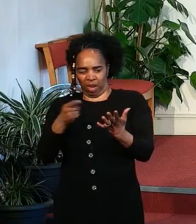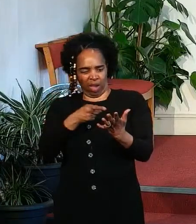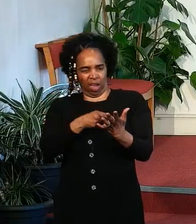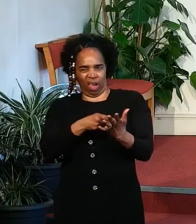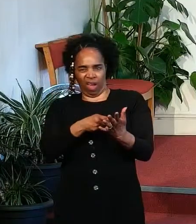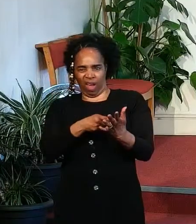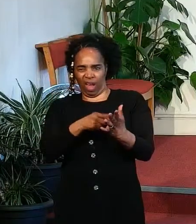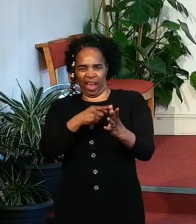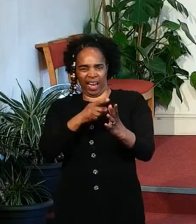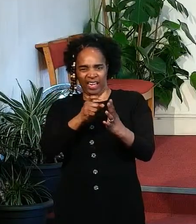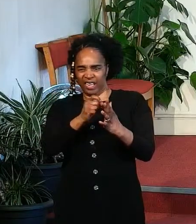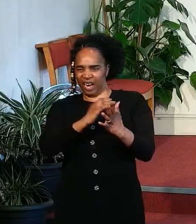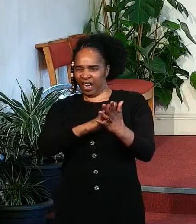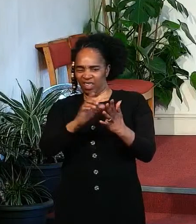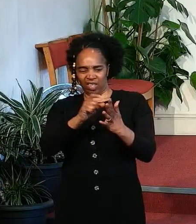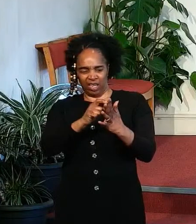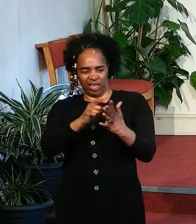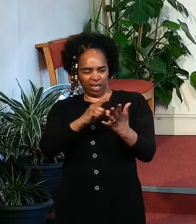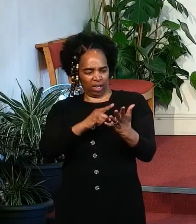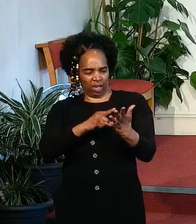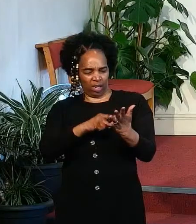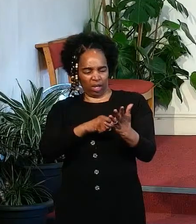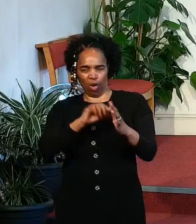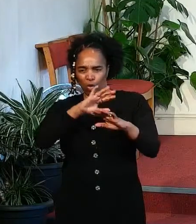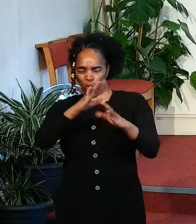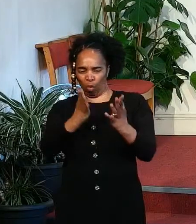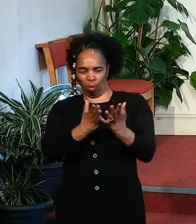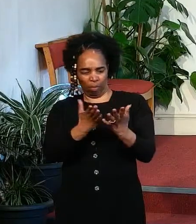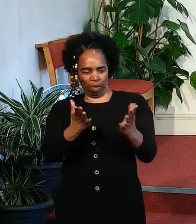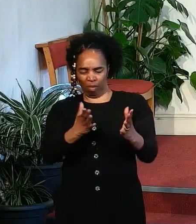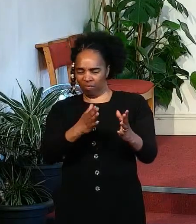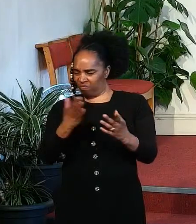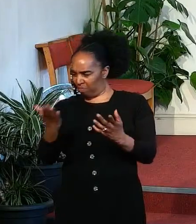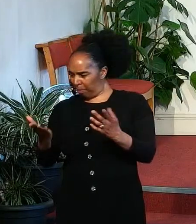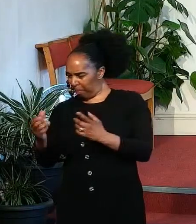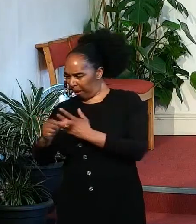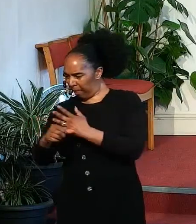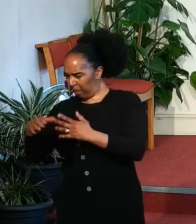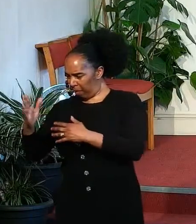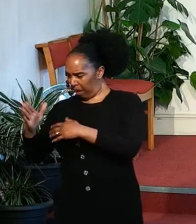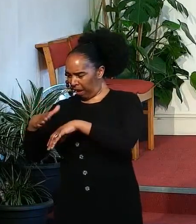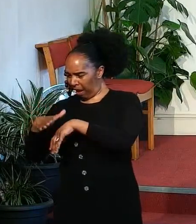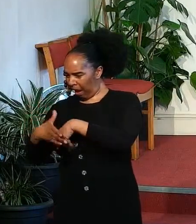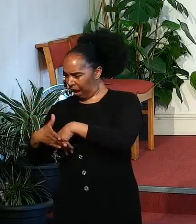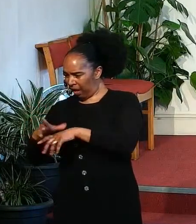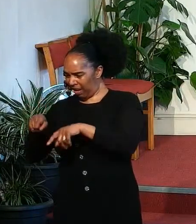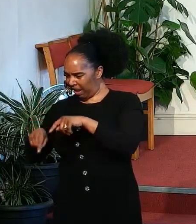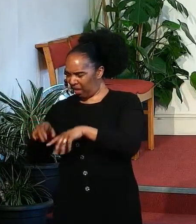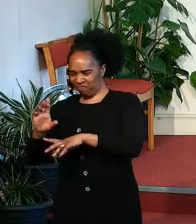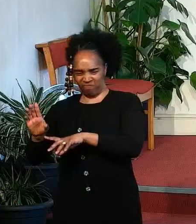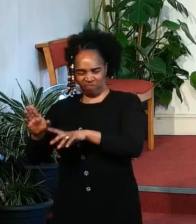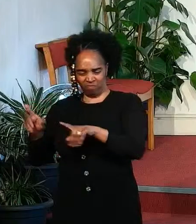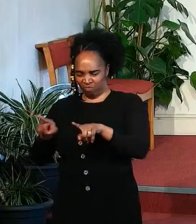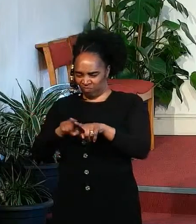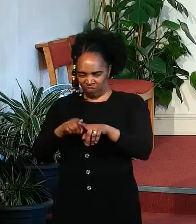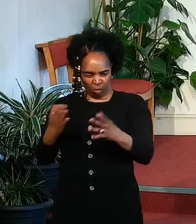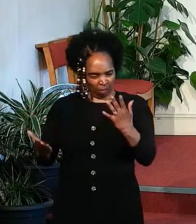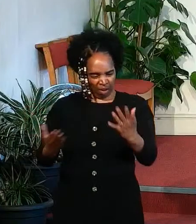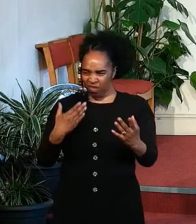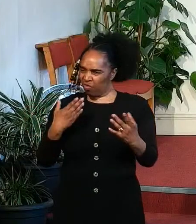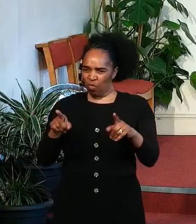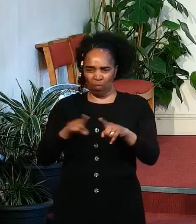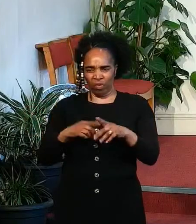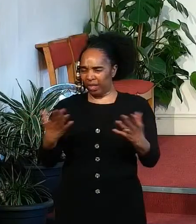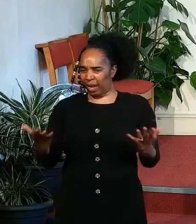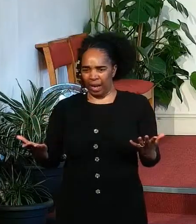any way, shape, or form. Those are like having a bad hand or a bad leg. Those are not disabilities on the same level. So I would suggest that you use